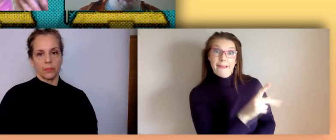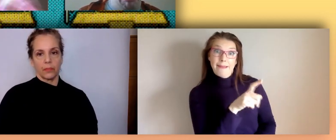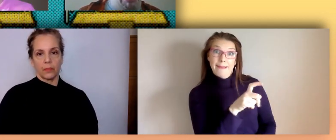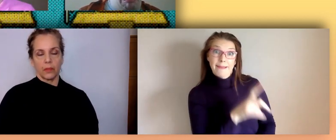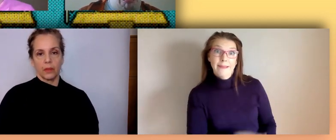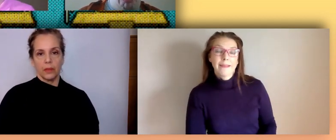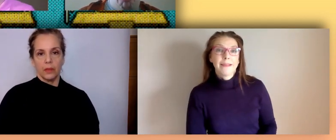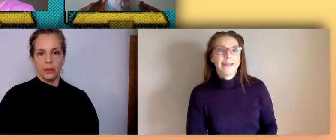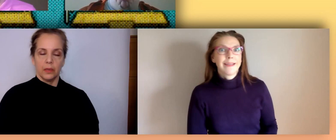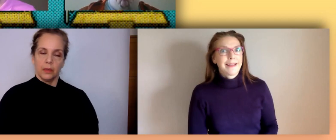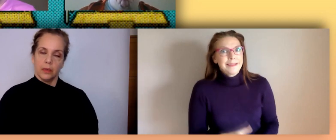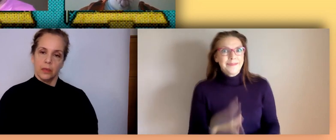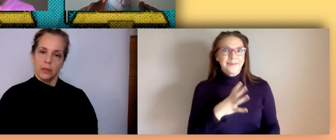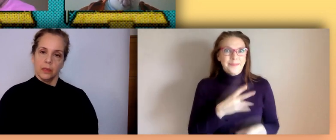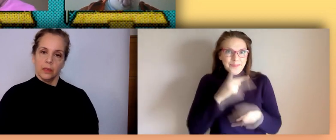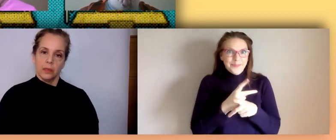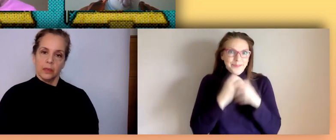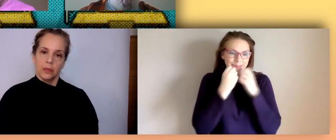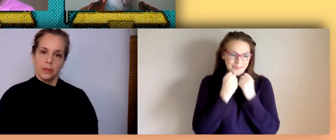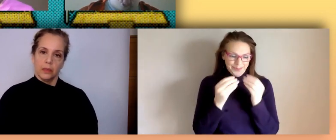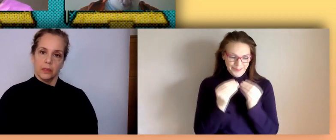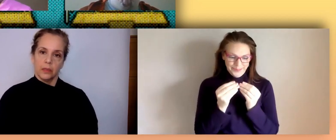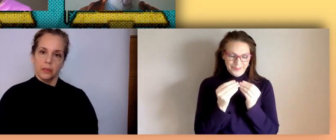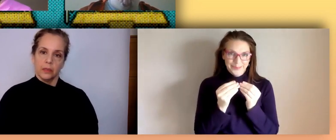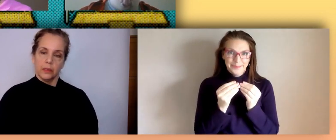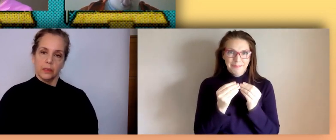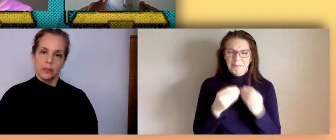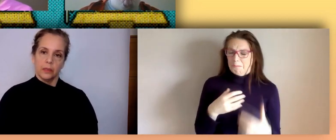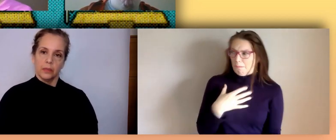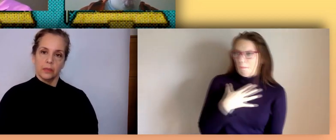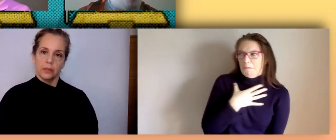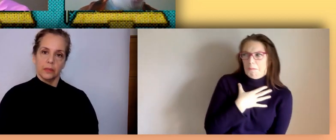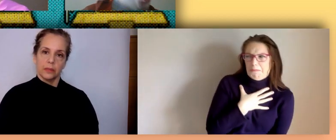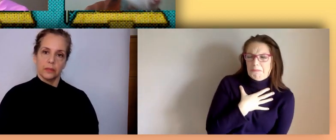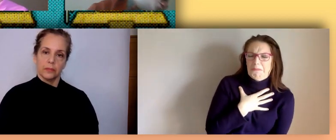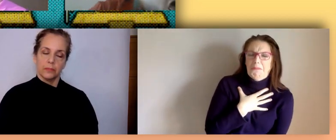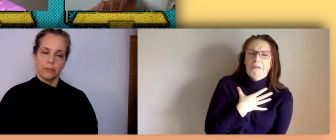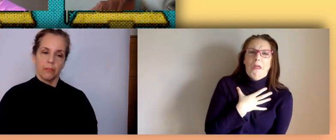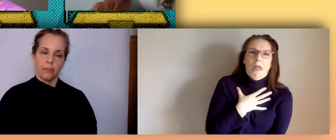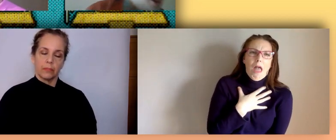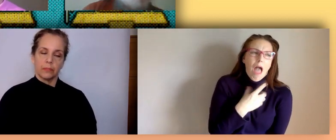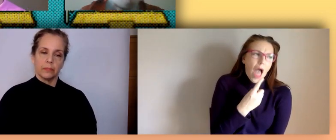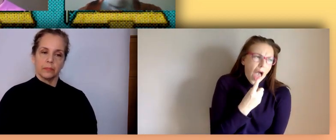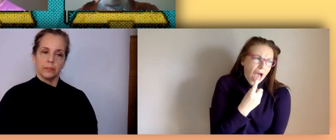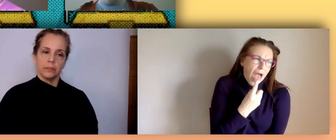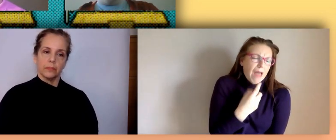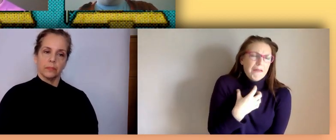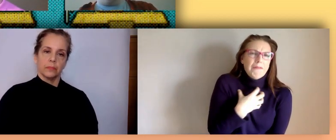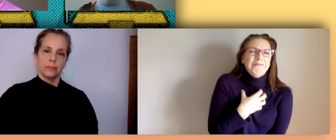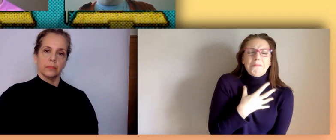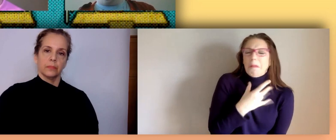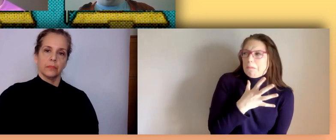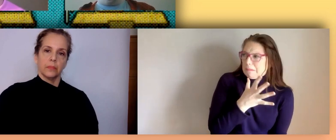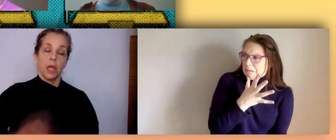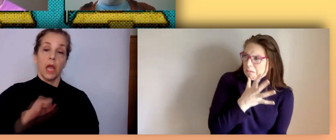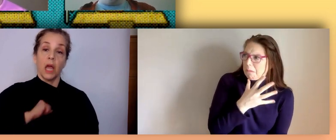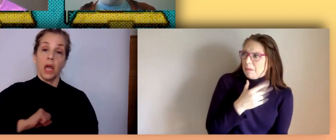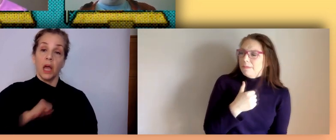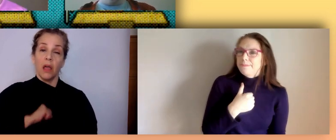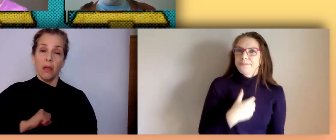Well, more for me then. Oh my god. That's like so gross. I think I'm gonna be sick.